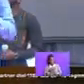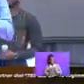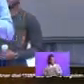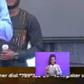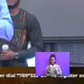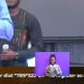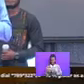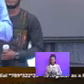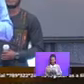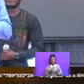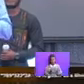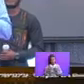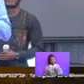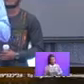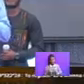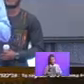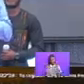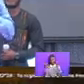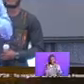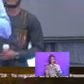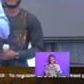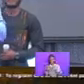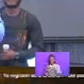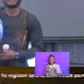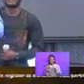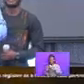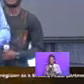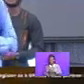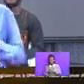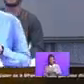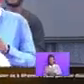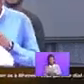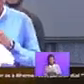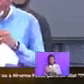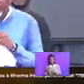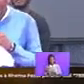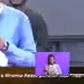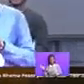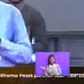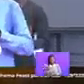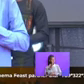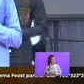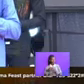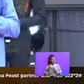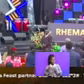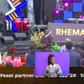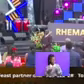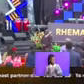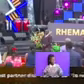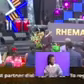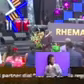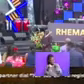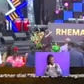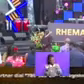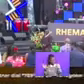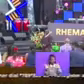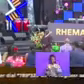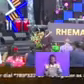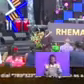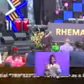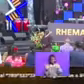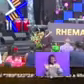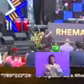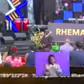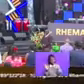whatever I shouldn't say and Miracle is happen sometimes I can even slap people Miracle will happen it's just it's amazing it's amazing